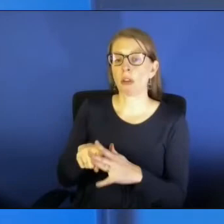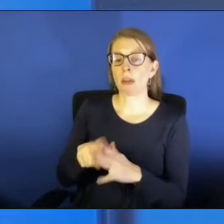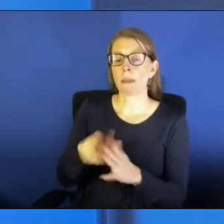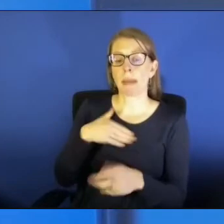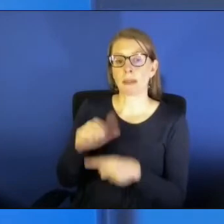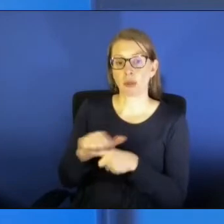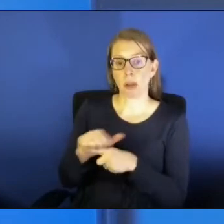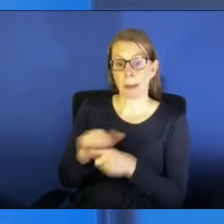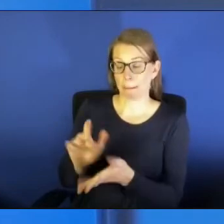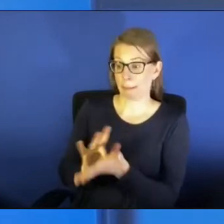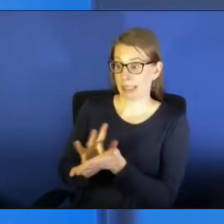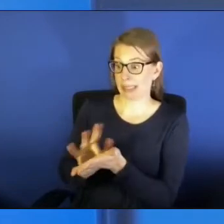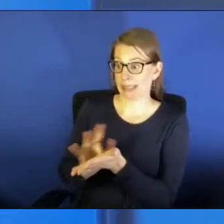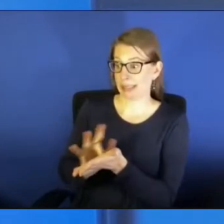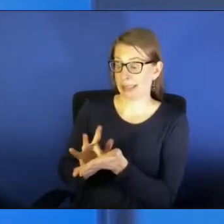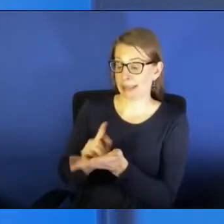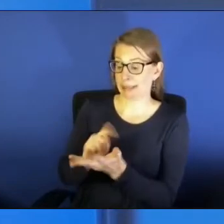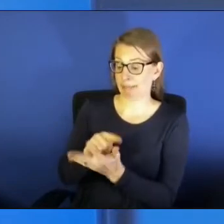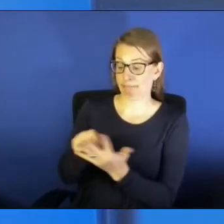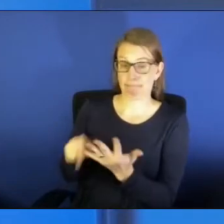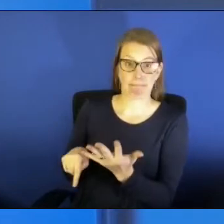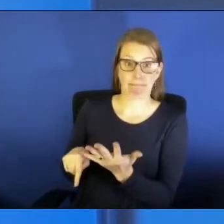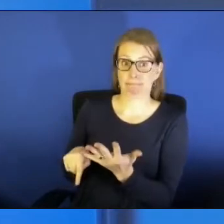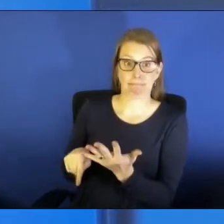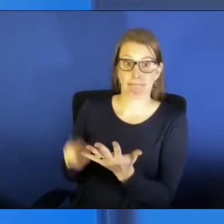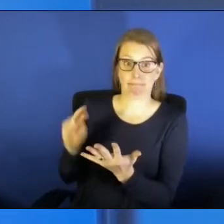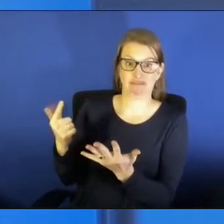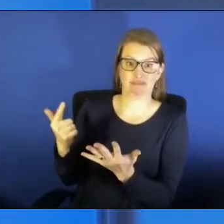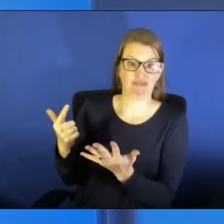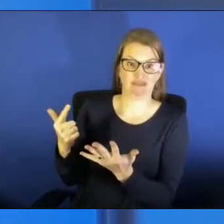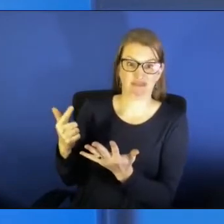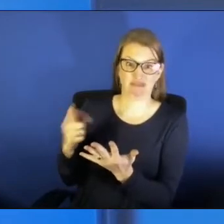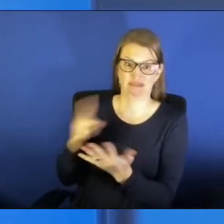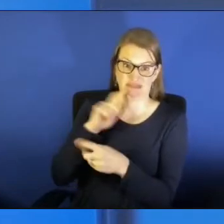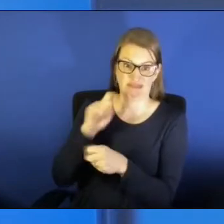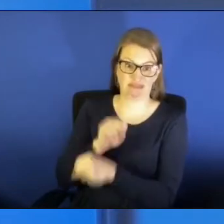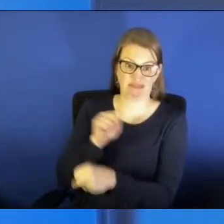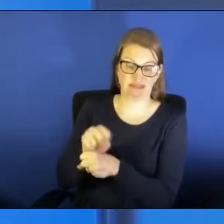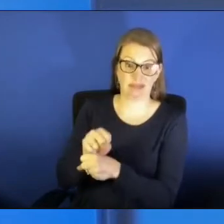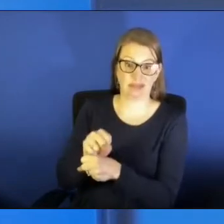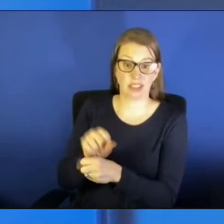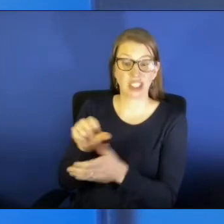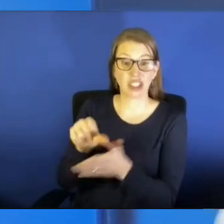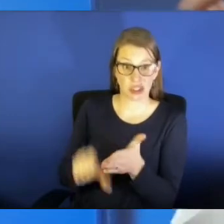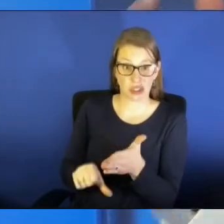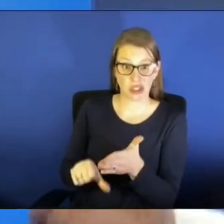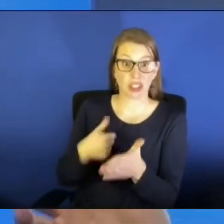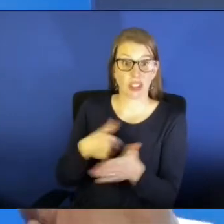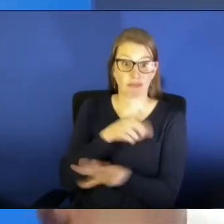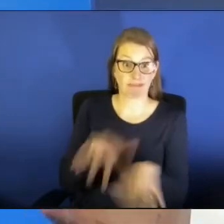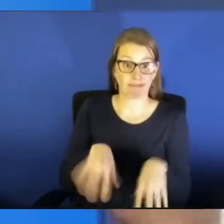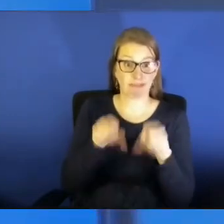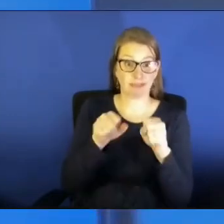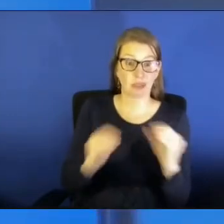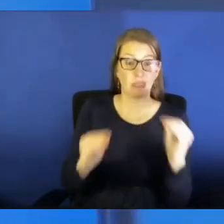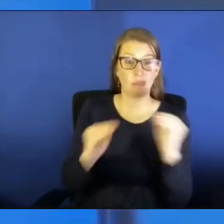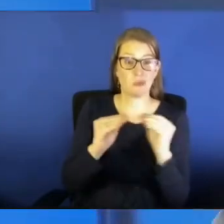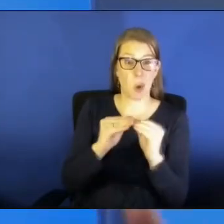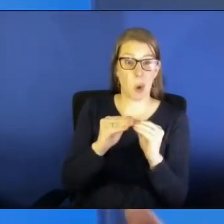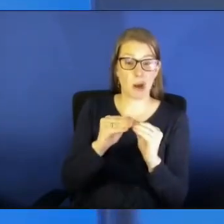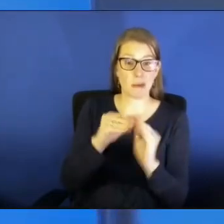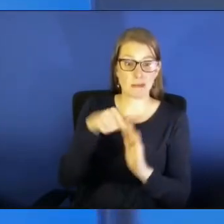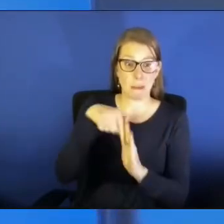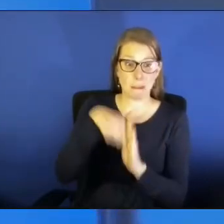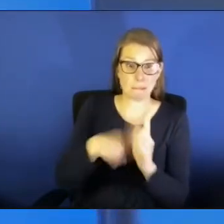medicines we had weren't very good, and so the surgery we used was much more extensive because it was the